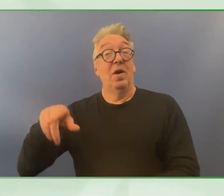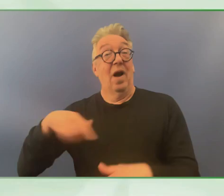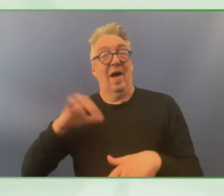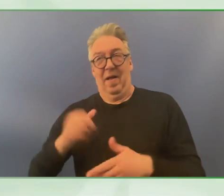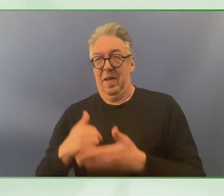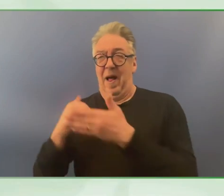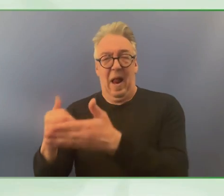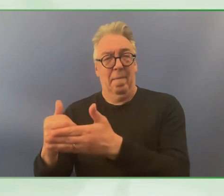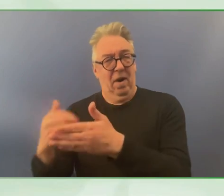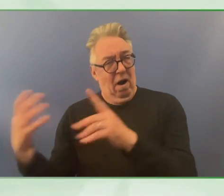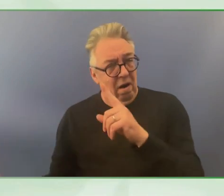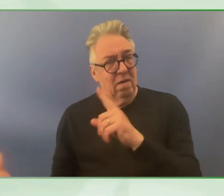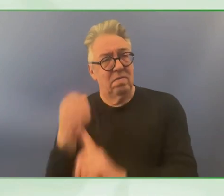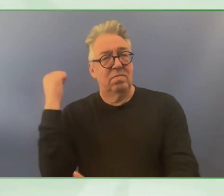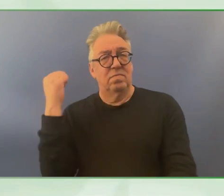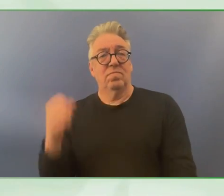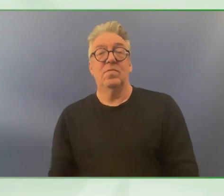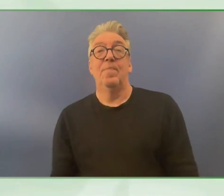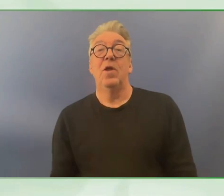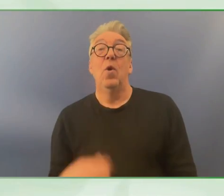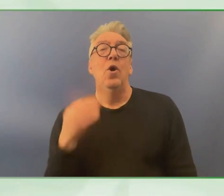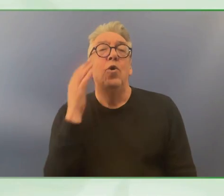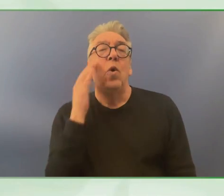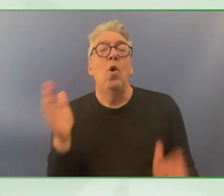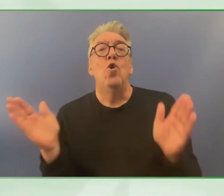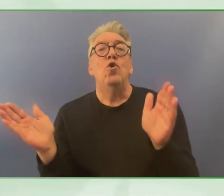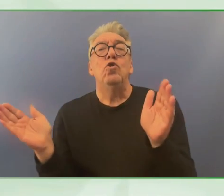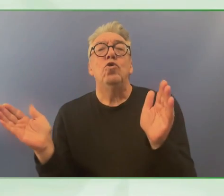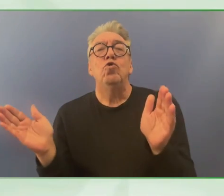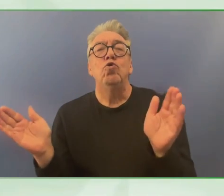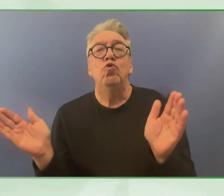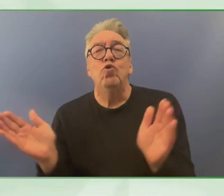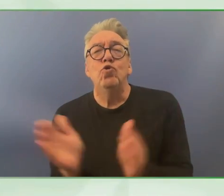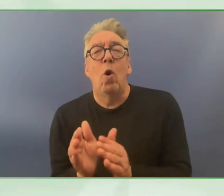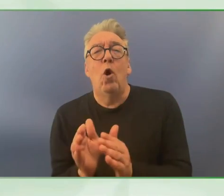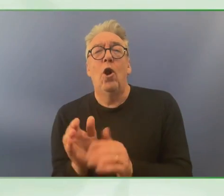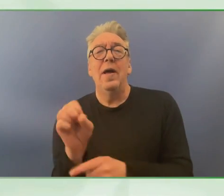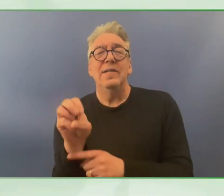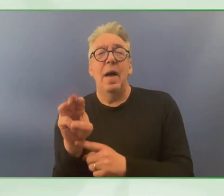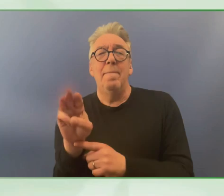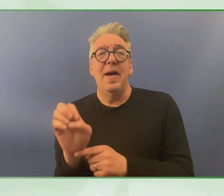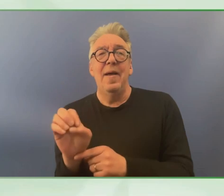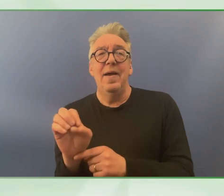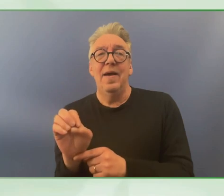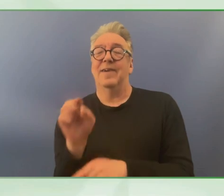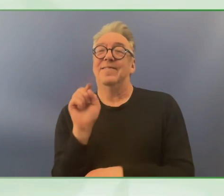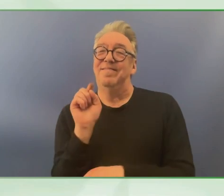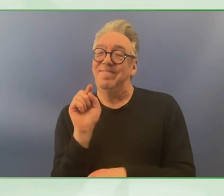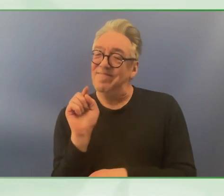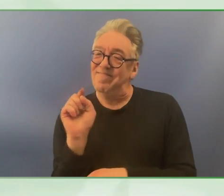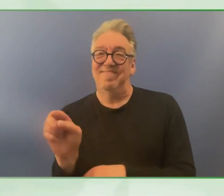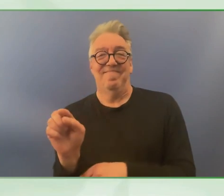We also know that small, medium enterprises, small mom and pop shops, that's actually where you can get a lot of turn, and they're not necessarily guided by the